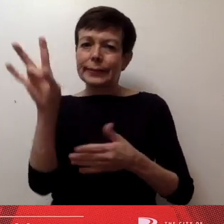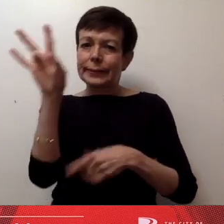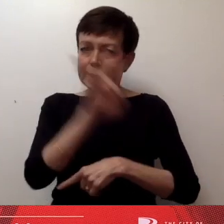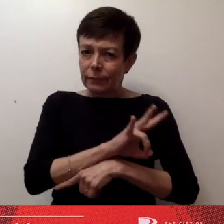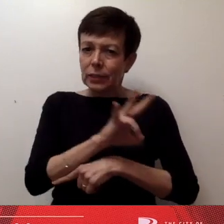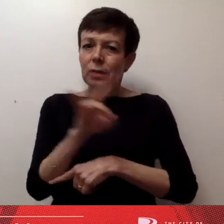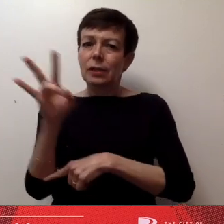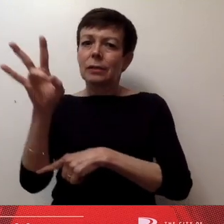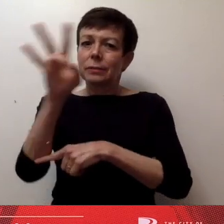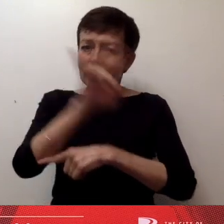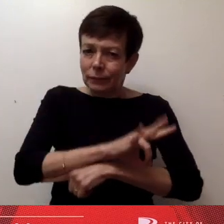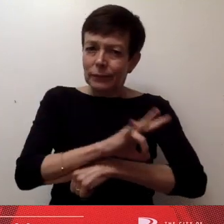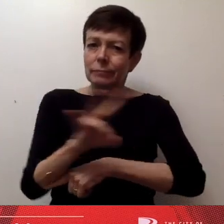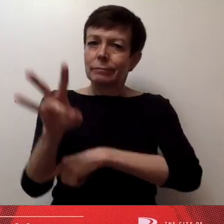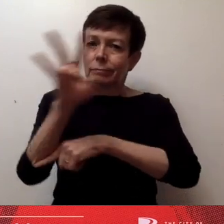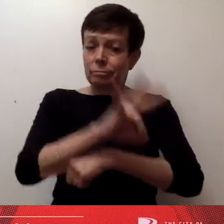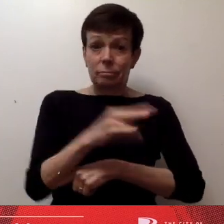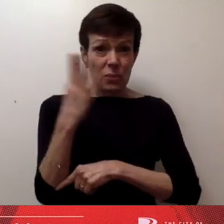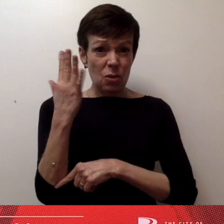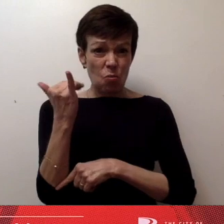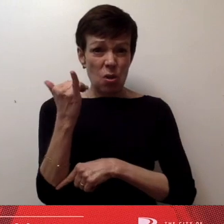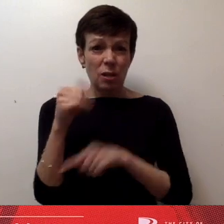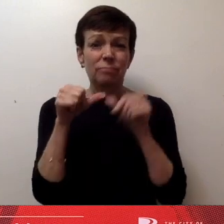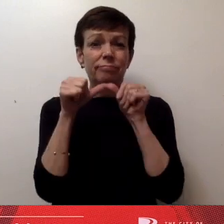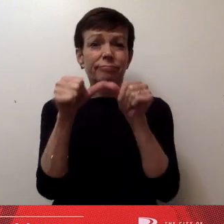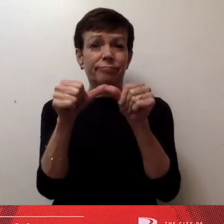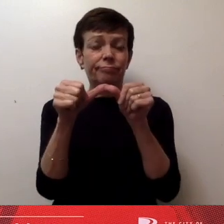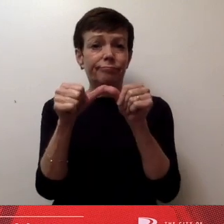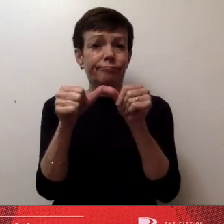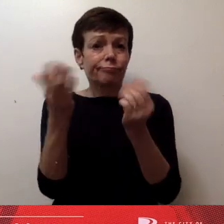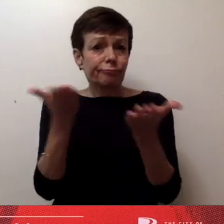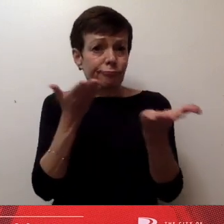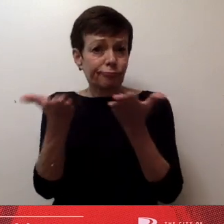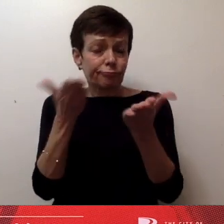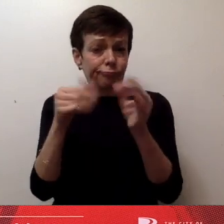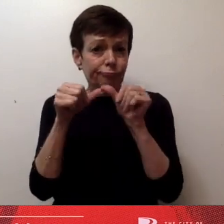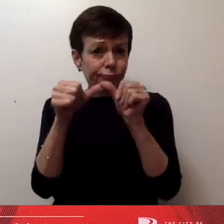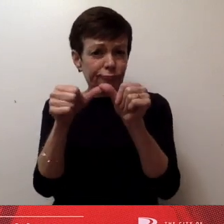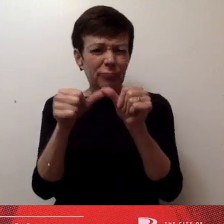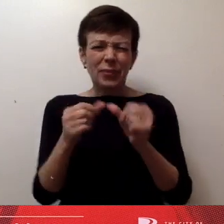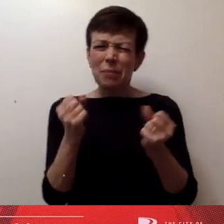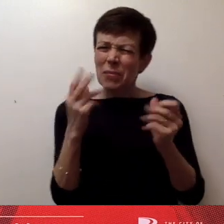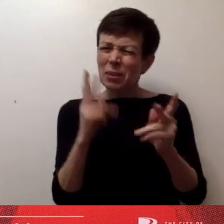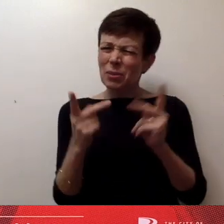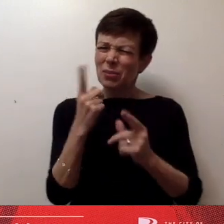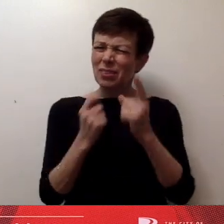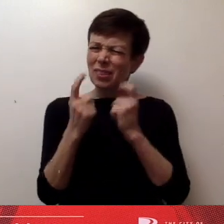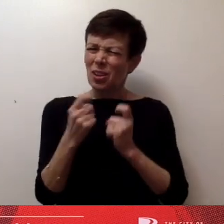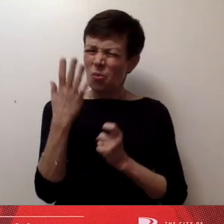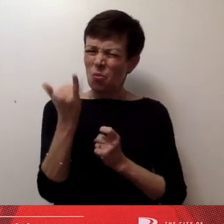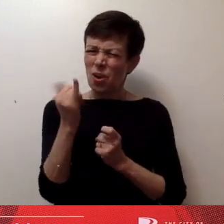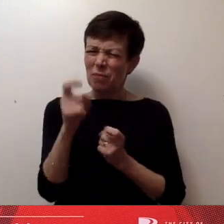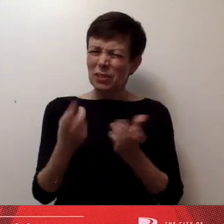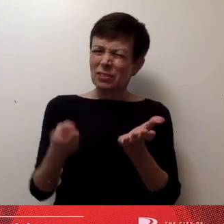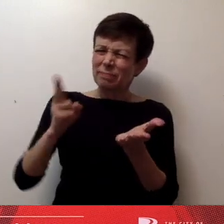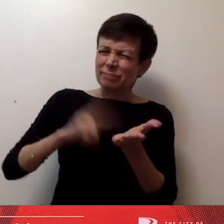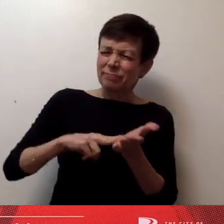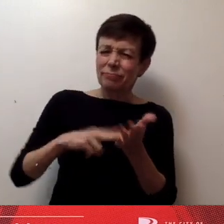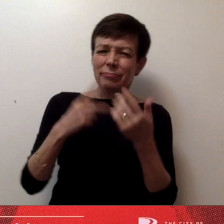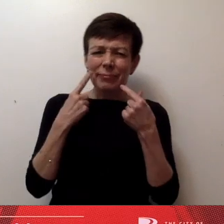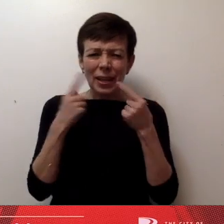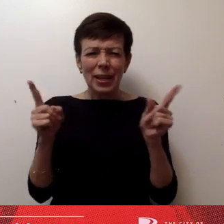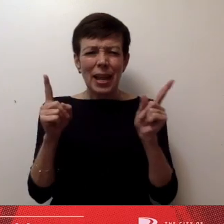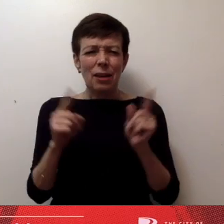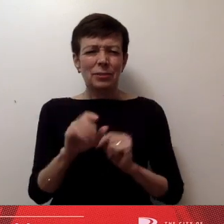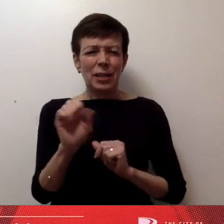our pandemic response. We've fielded a number of questions from citizens about why it's important to continue